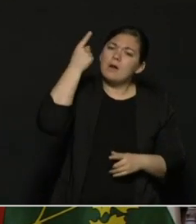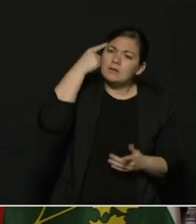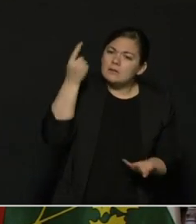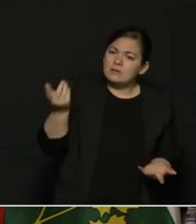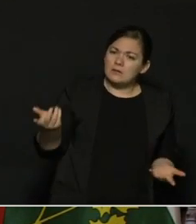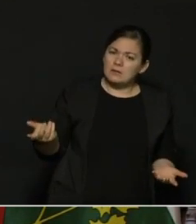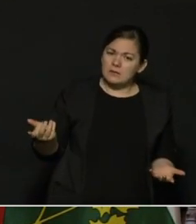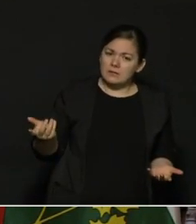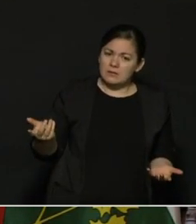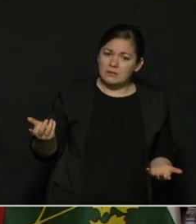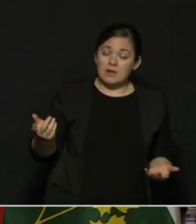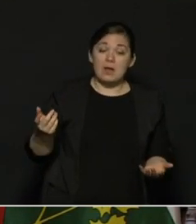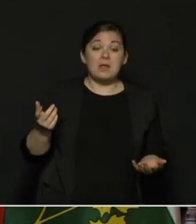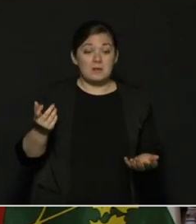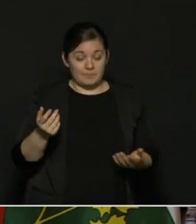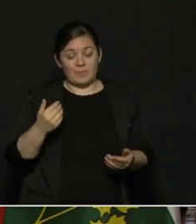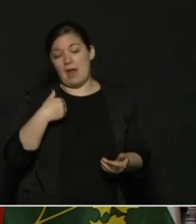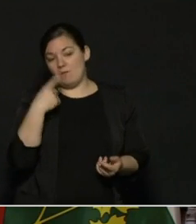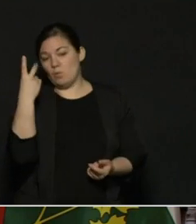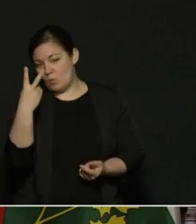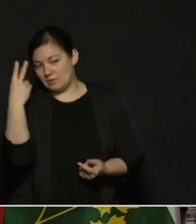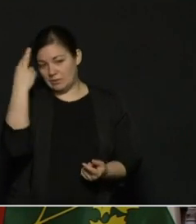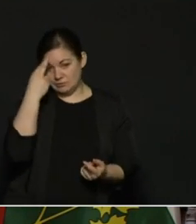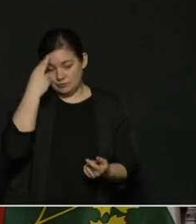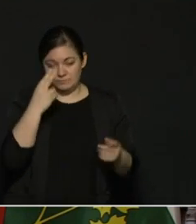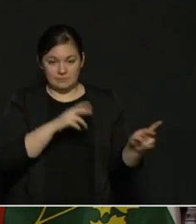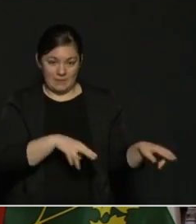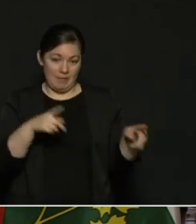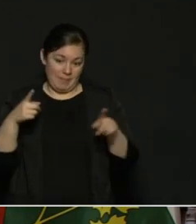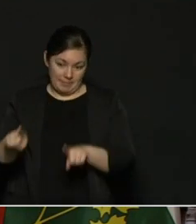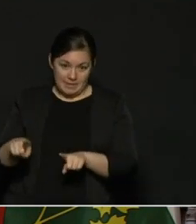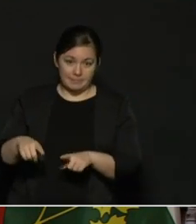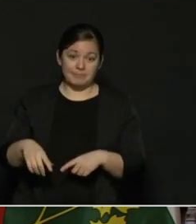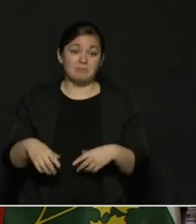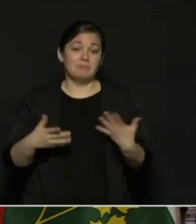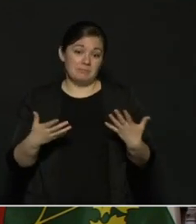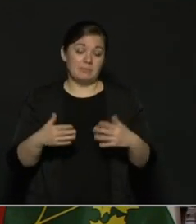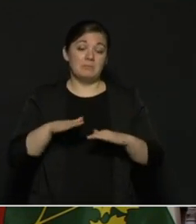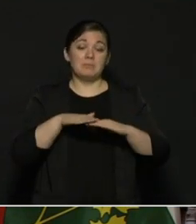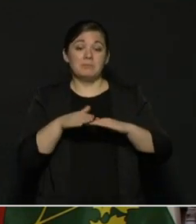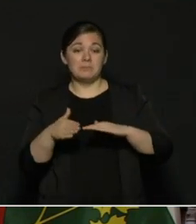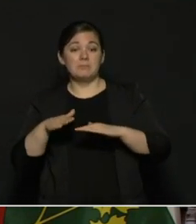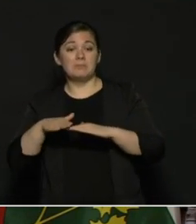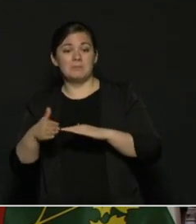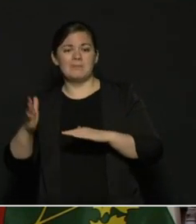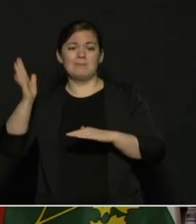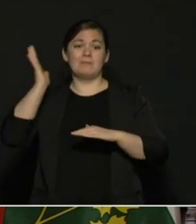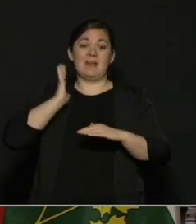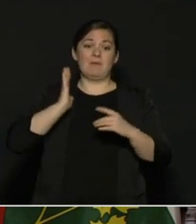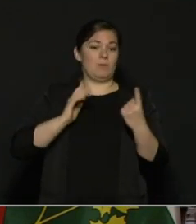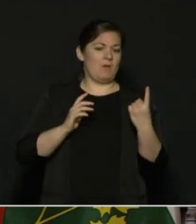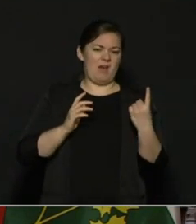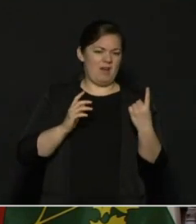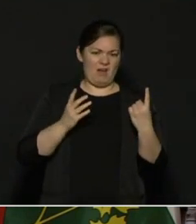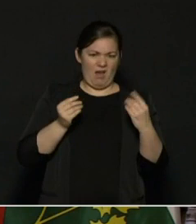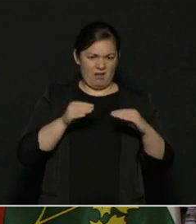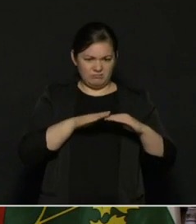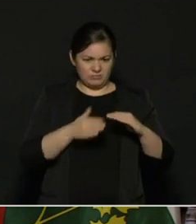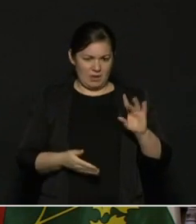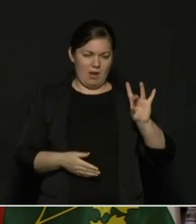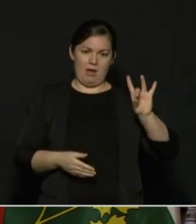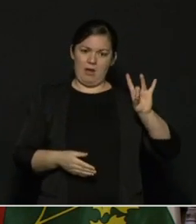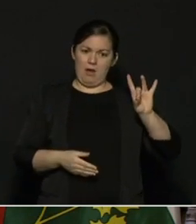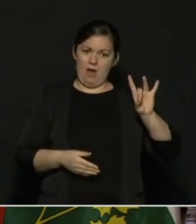Two things. I think, they're down. They're down. We used to see 1 or 2. There's down 8 and 6. So I